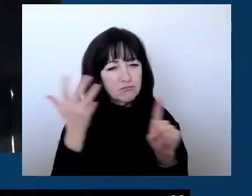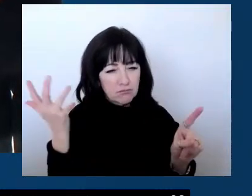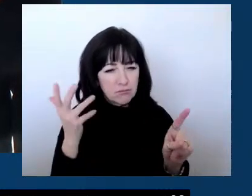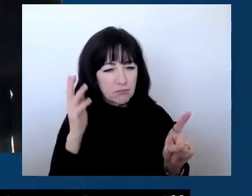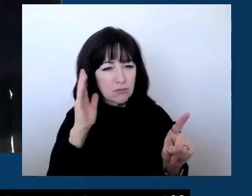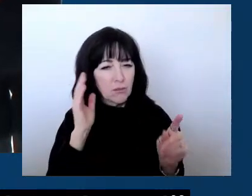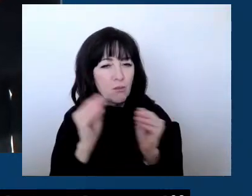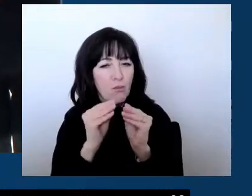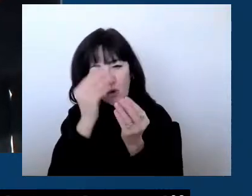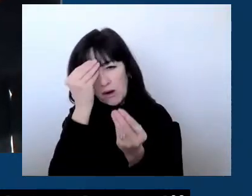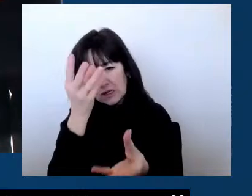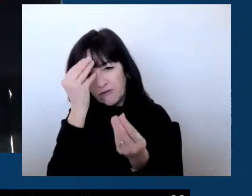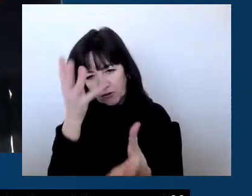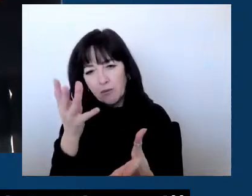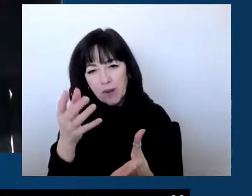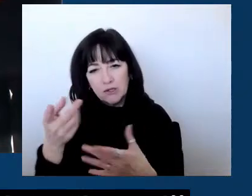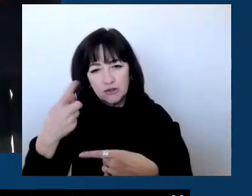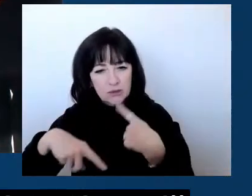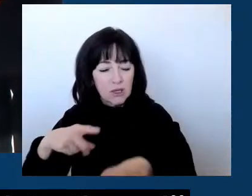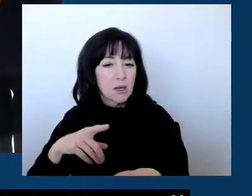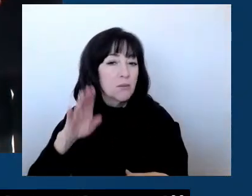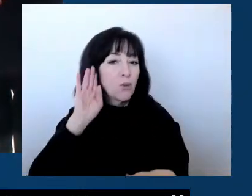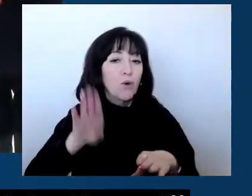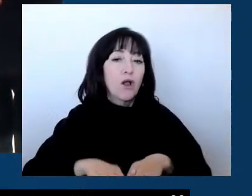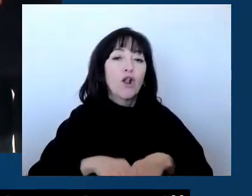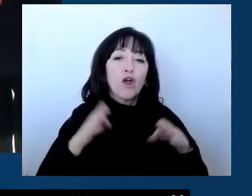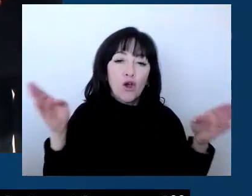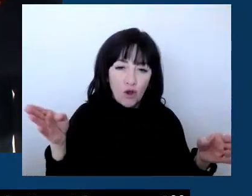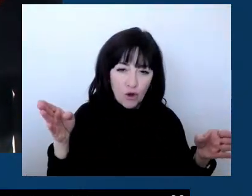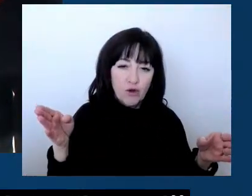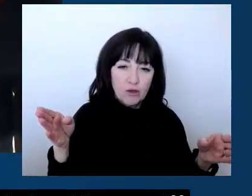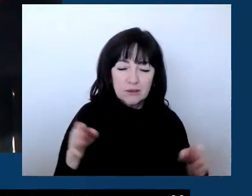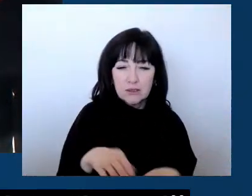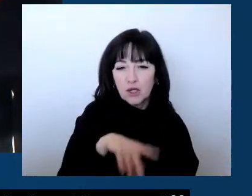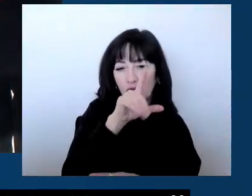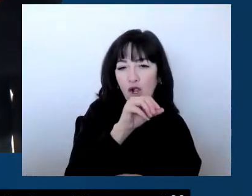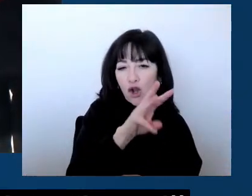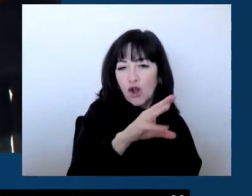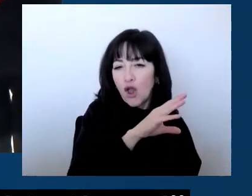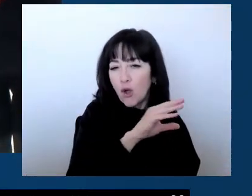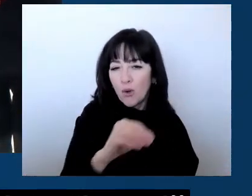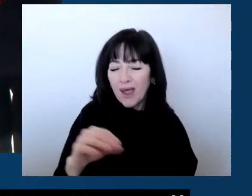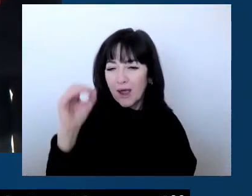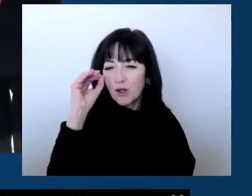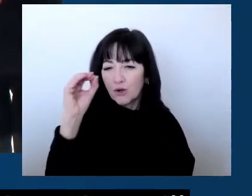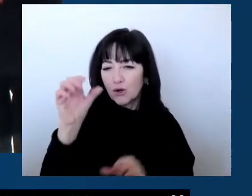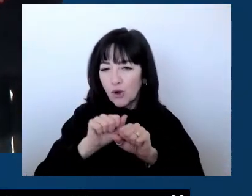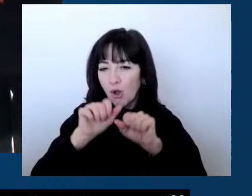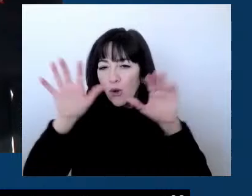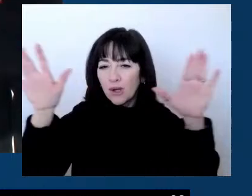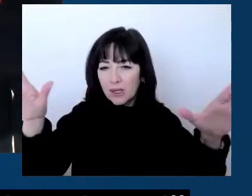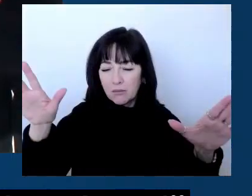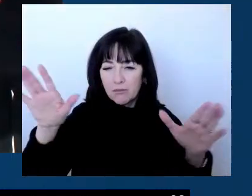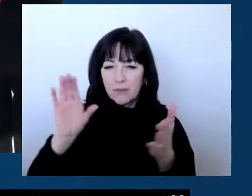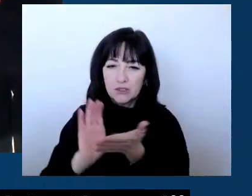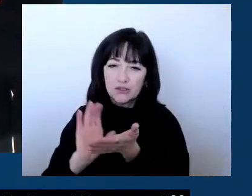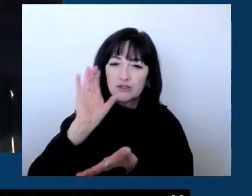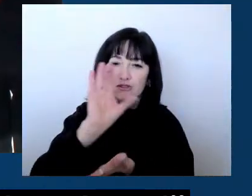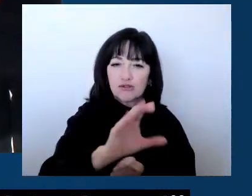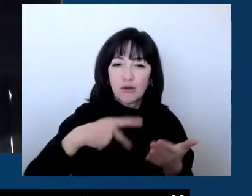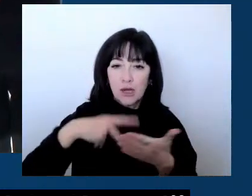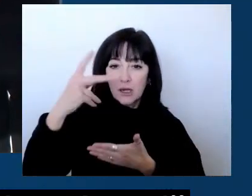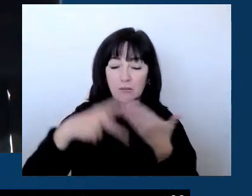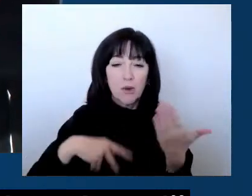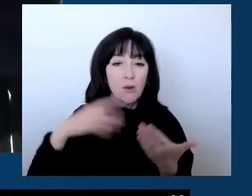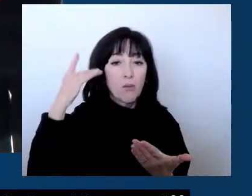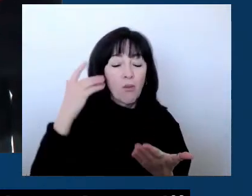going to be opening applications for our low and no emissions grant program that will help transit agencies get clean buses,